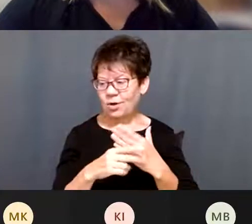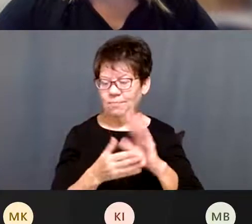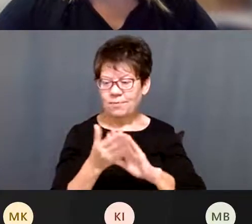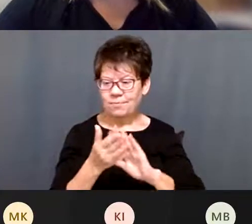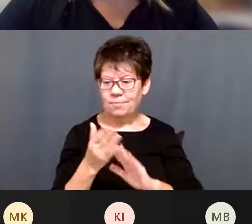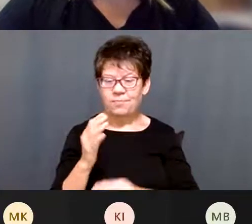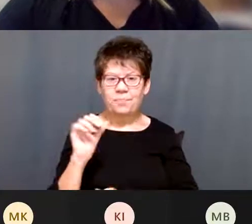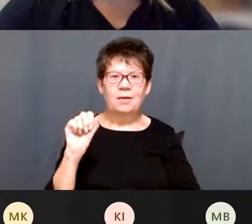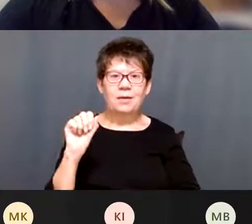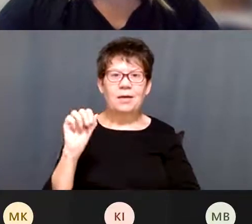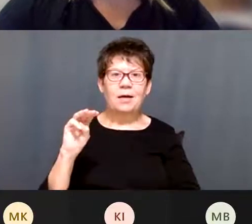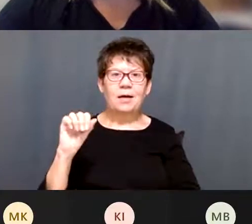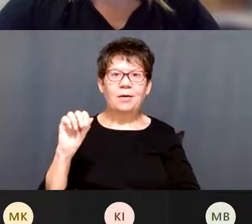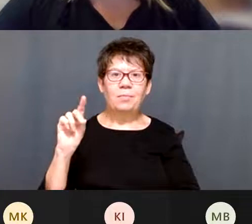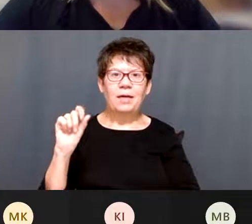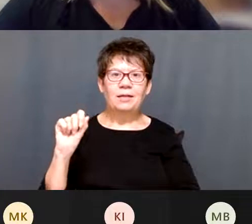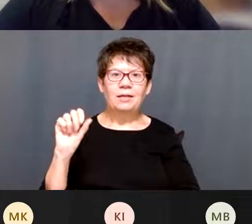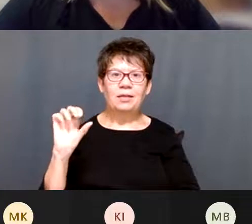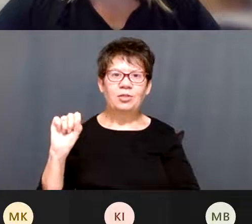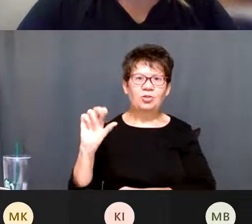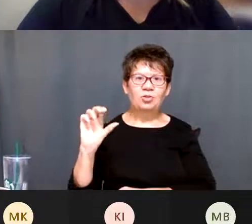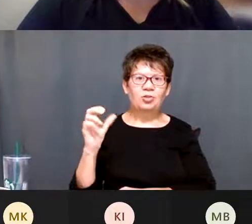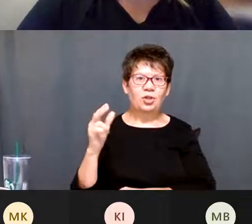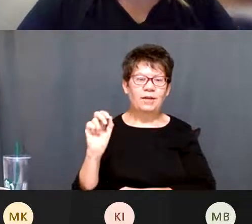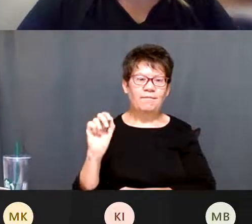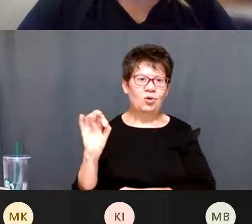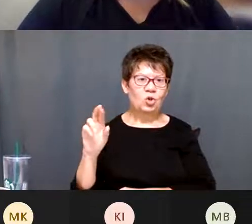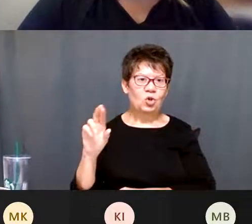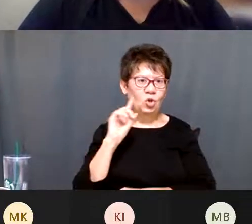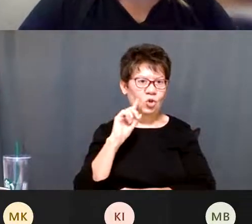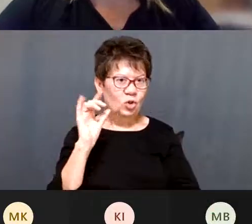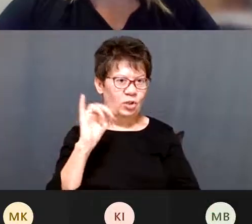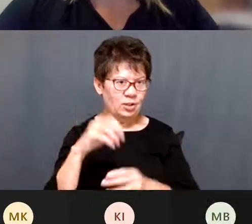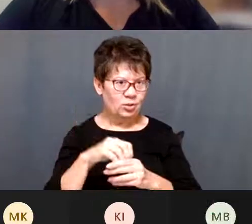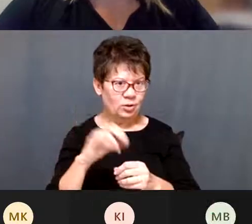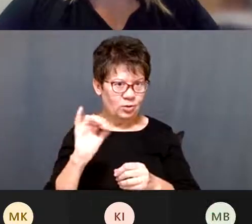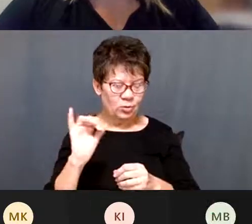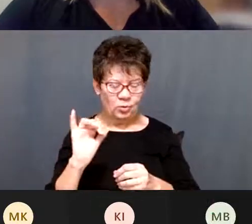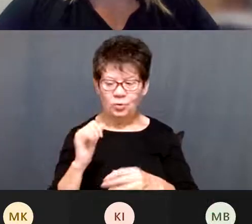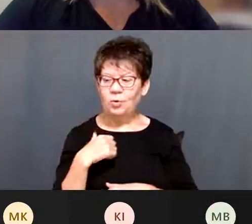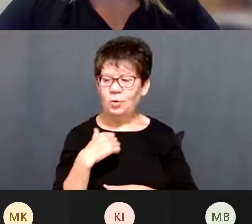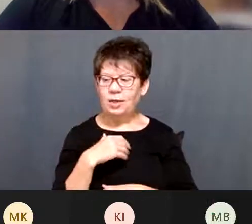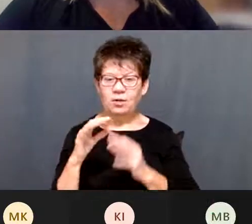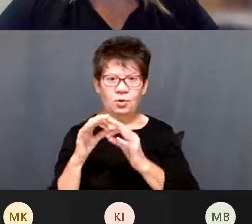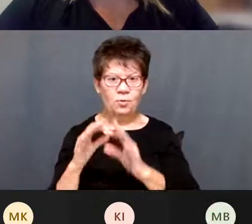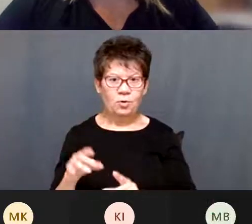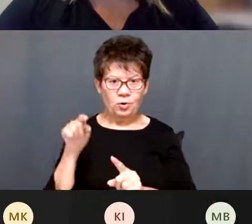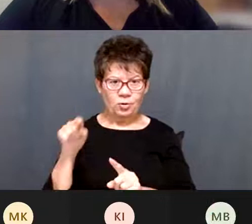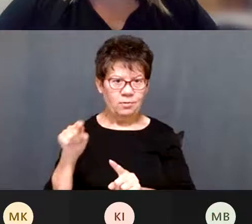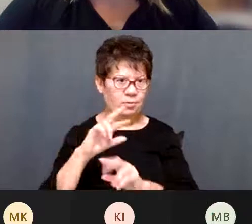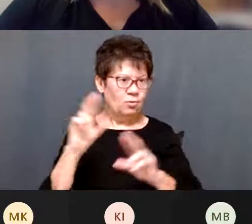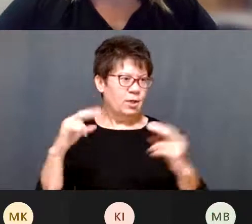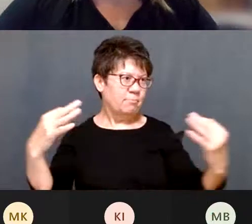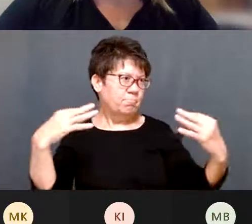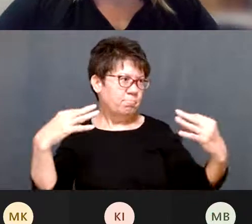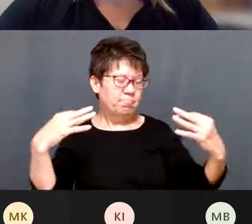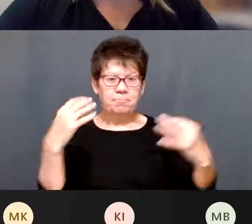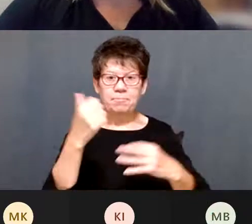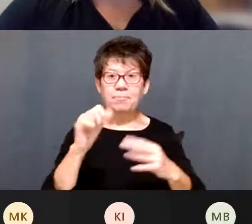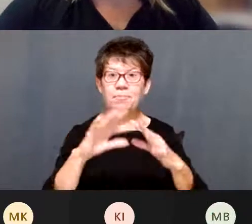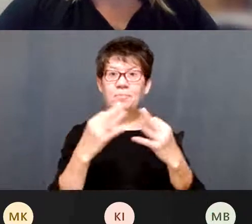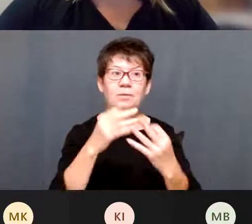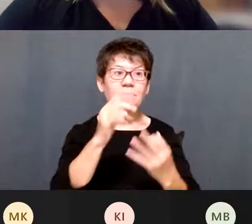with us as well. Before we get started, a few housekeeping items. We do have an interpreter on for any families who may